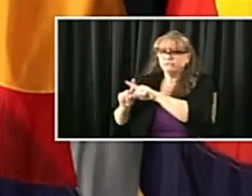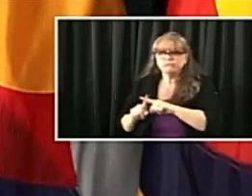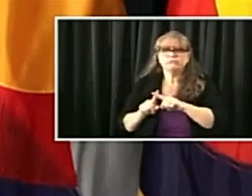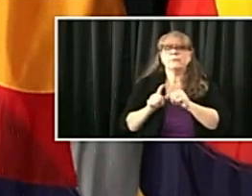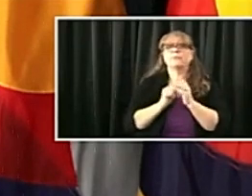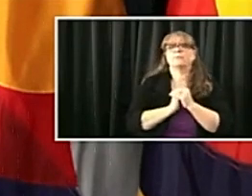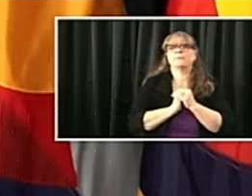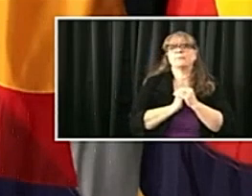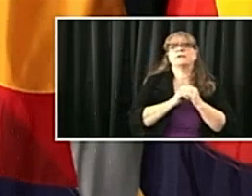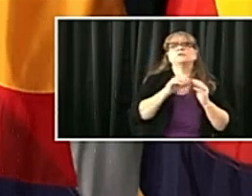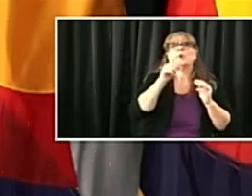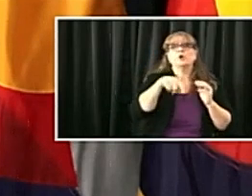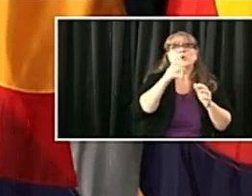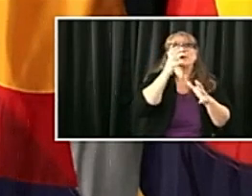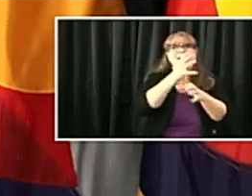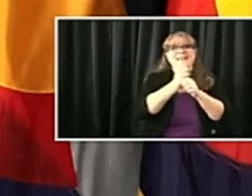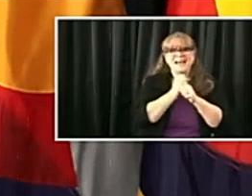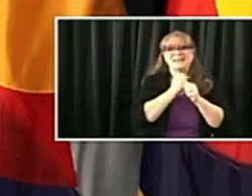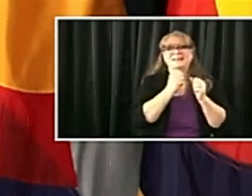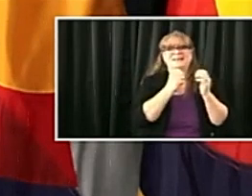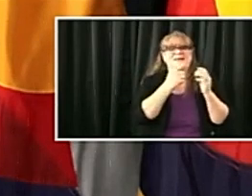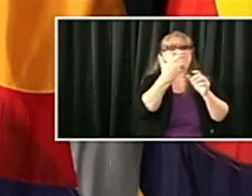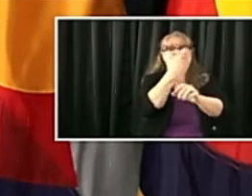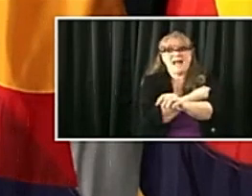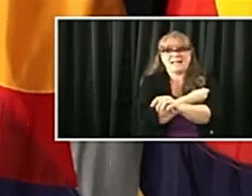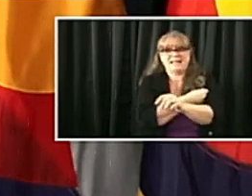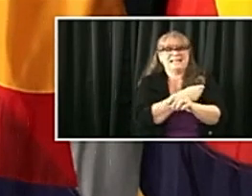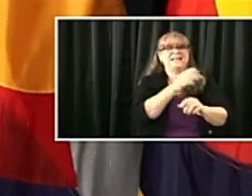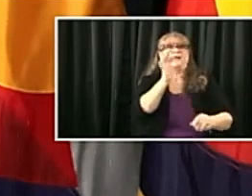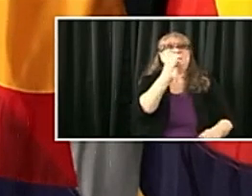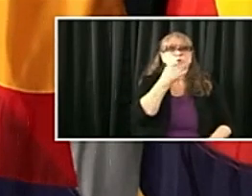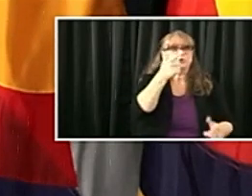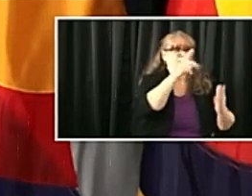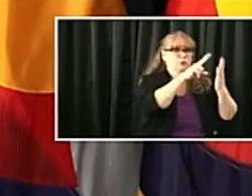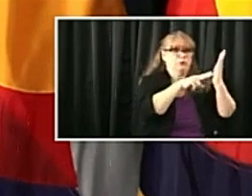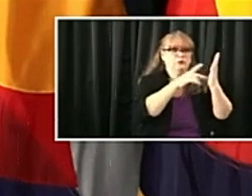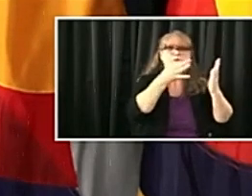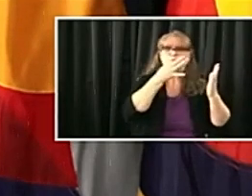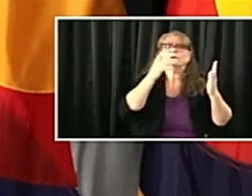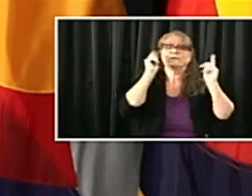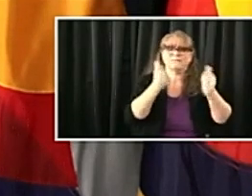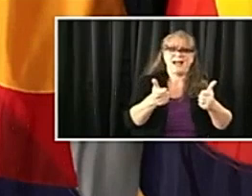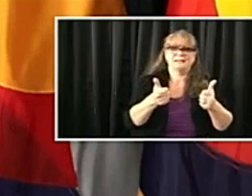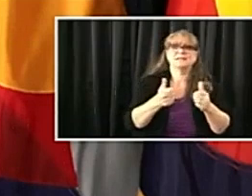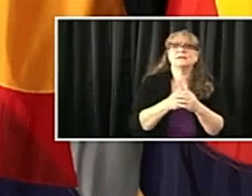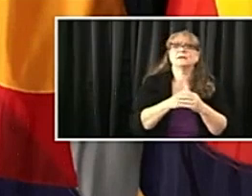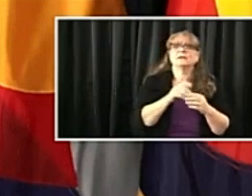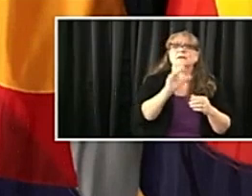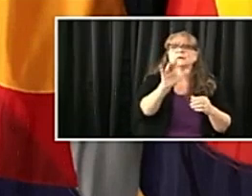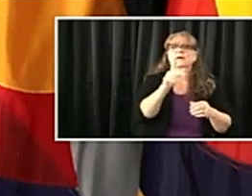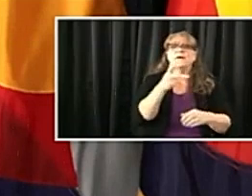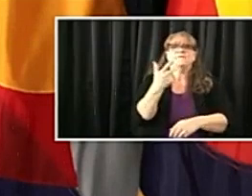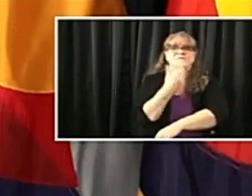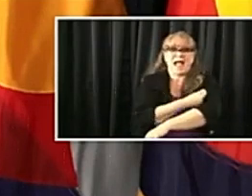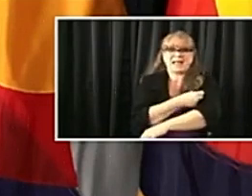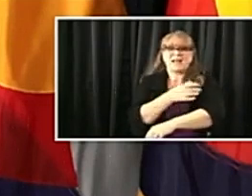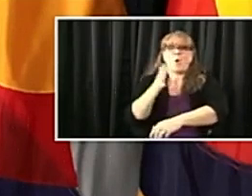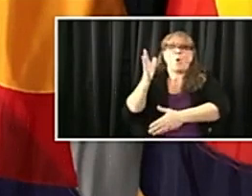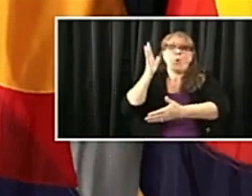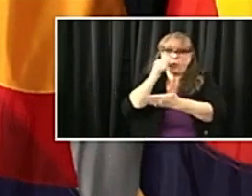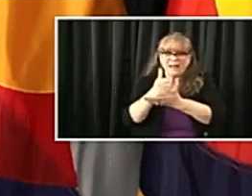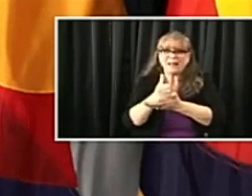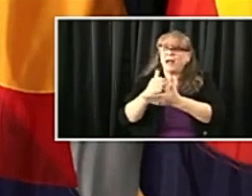than later. No, look, vaccines are the path back to the Colorado we know, we love, to normalcy. Today, Dr. Herlihy is going to share more